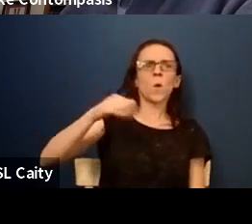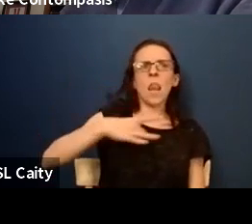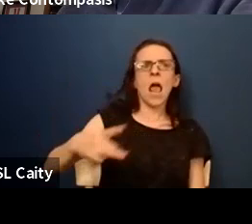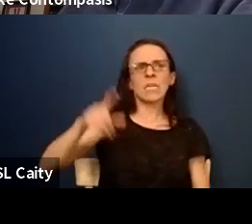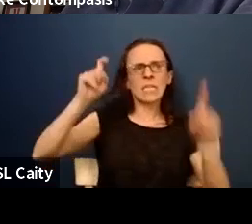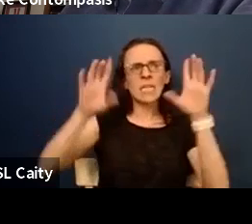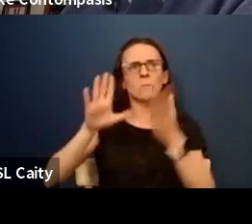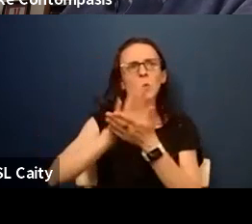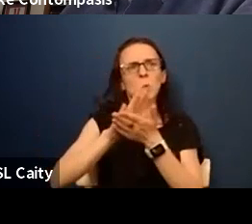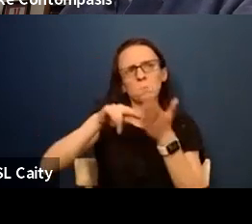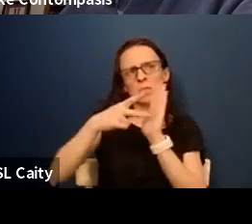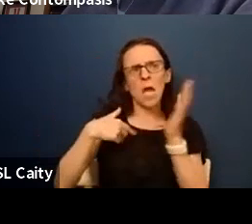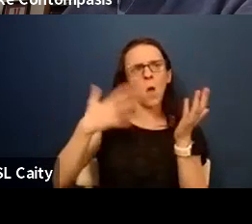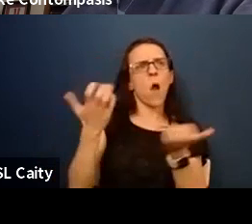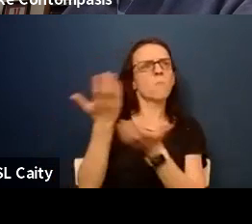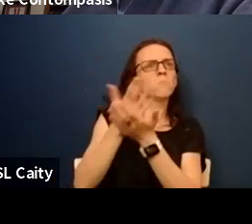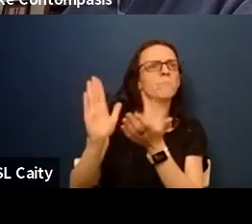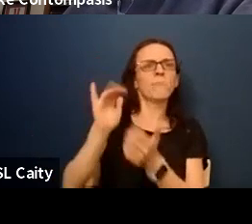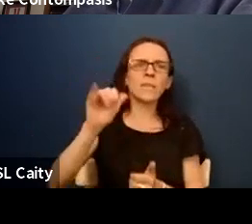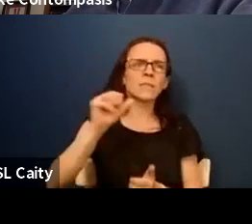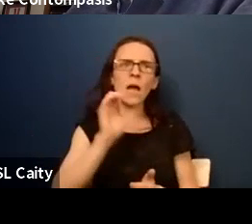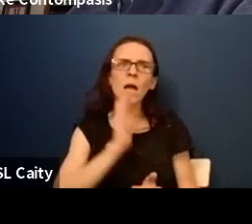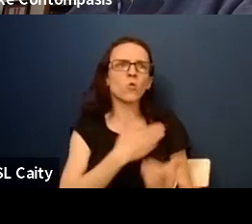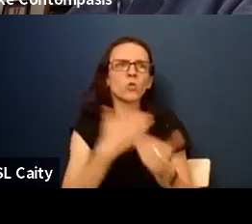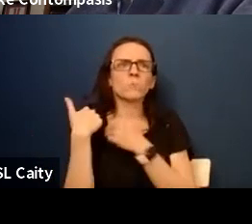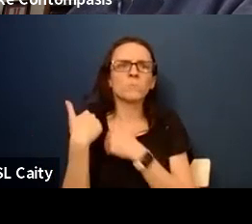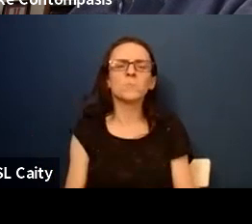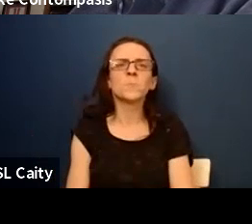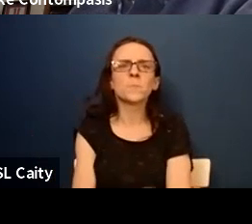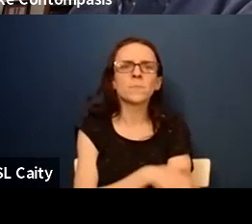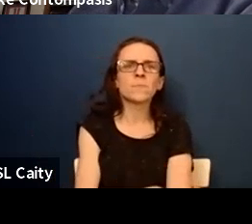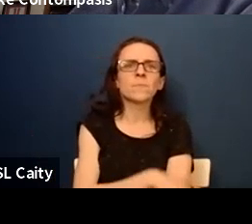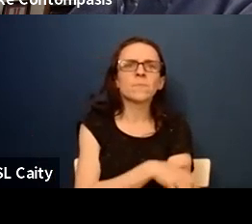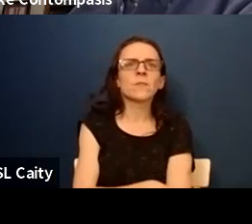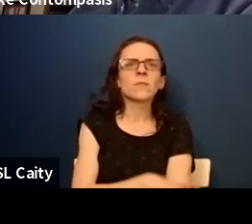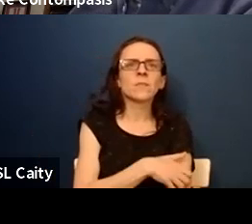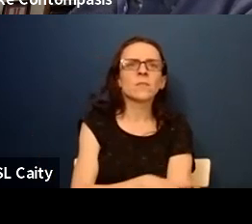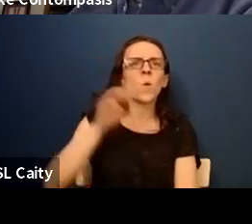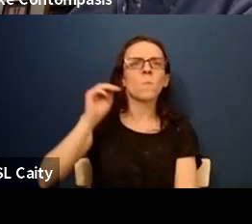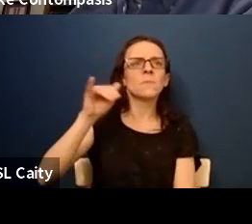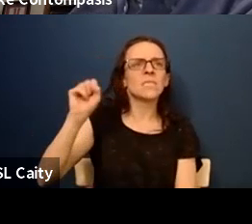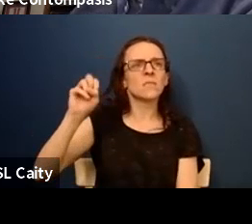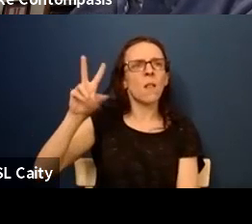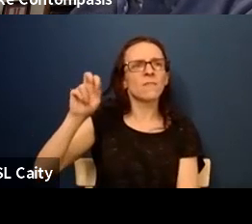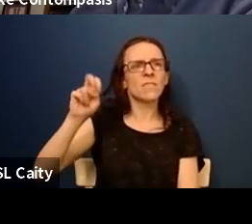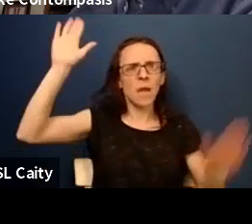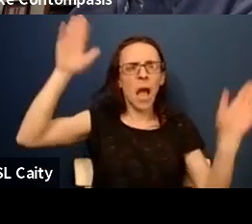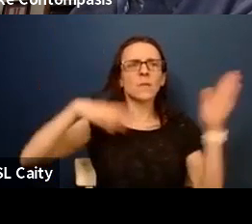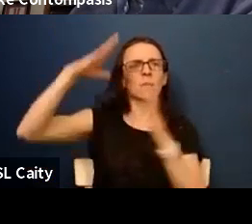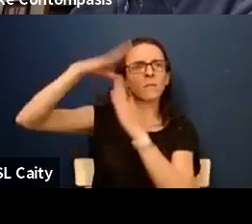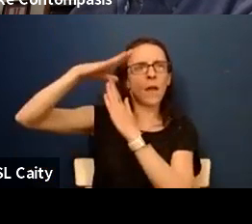to eliminate them. That's not our charge, folks. So this is what I'm going to do, is I'm going to call a timeout, because we are